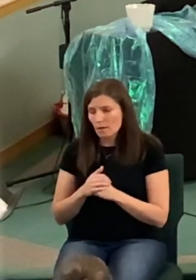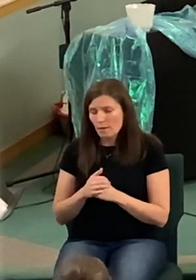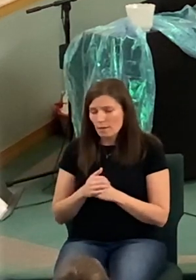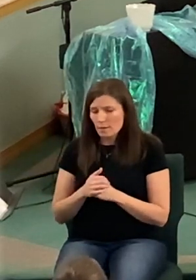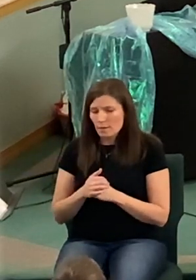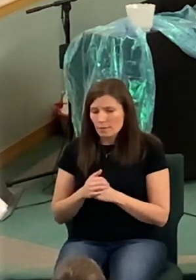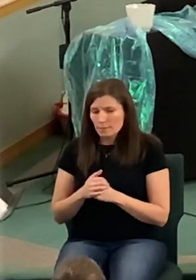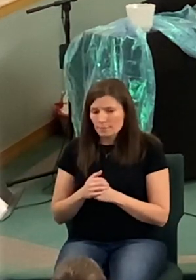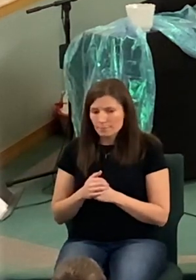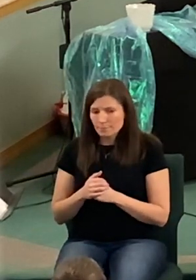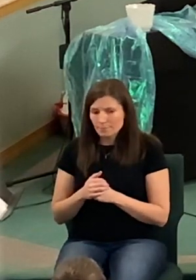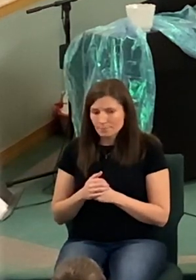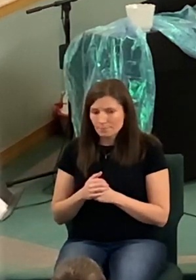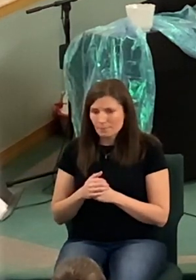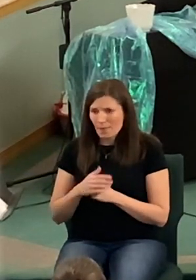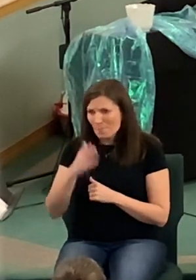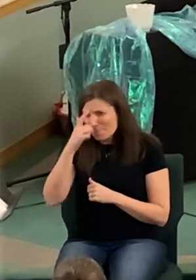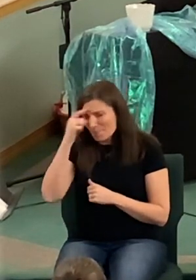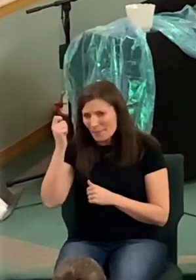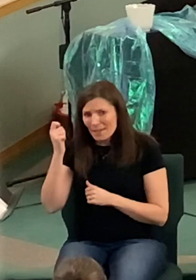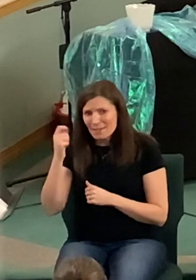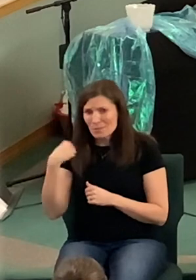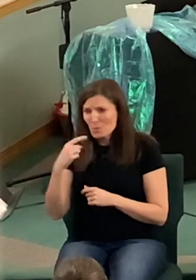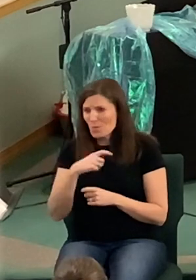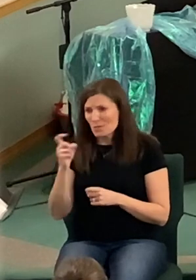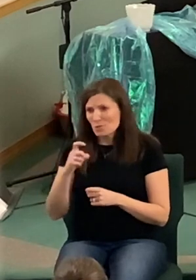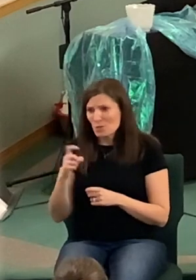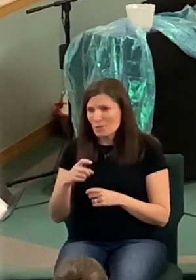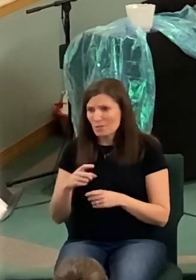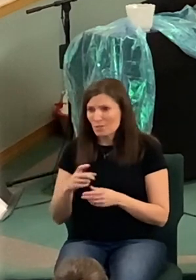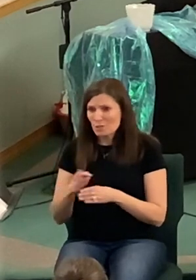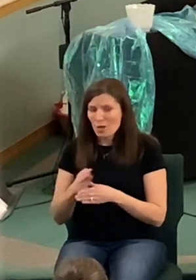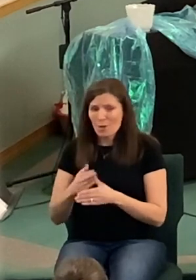said, did you ask God about your contract you signed with us?